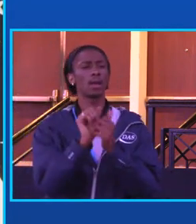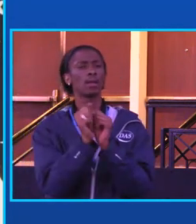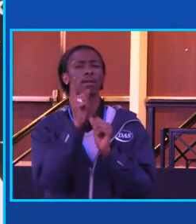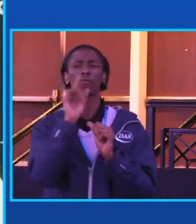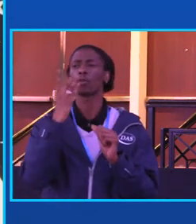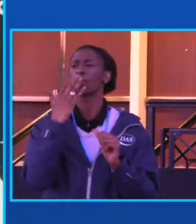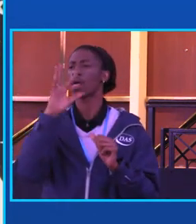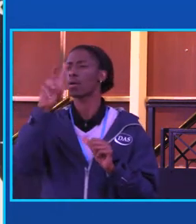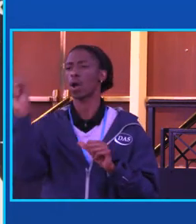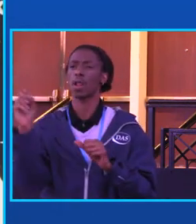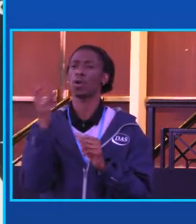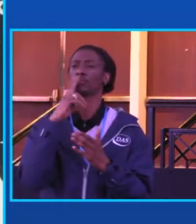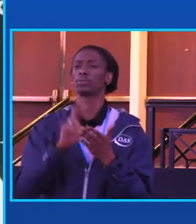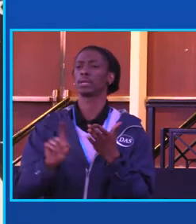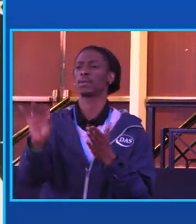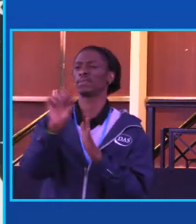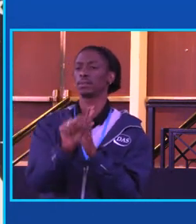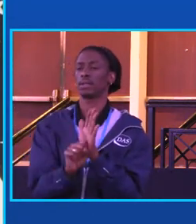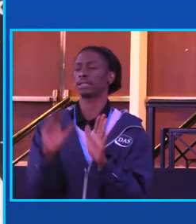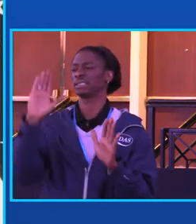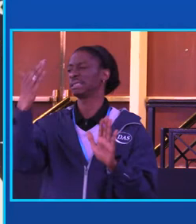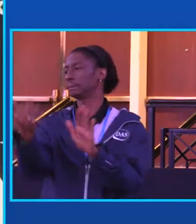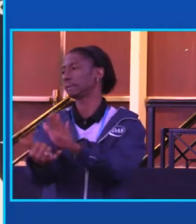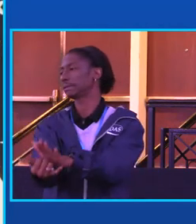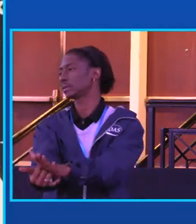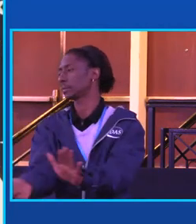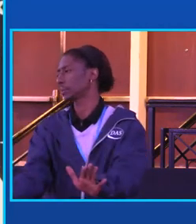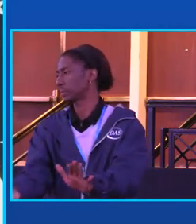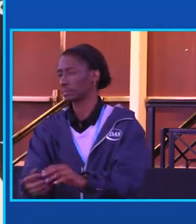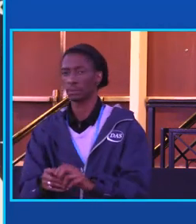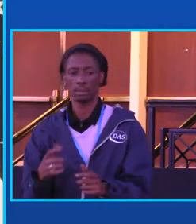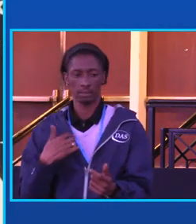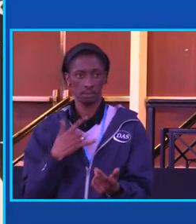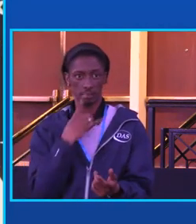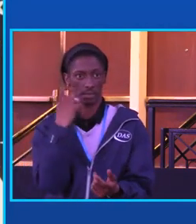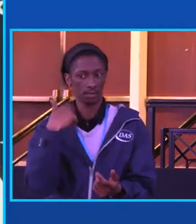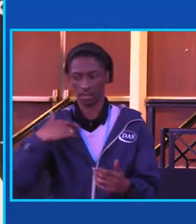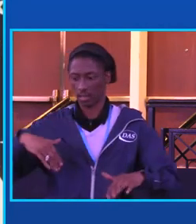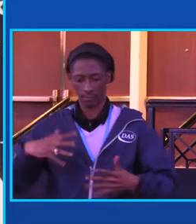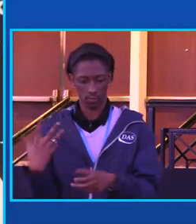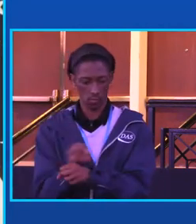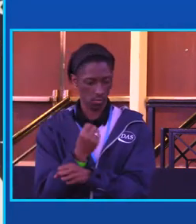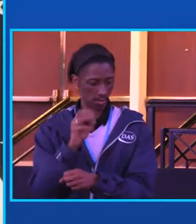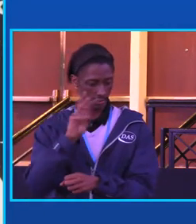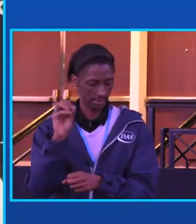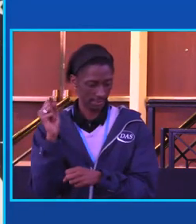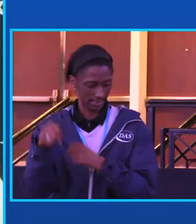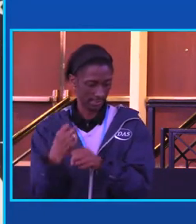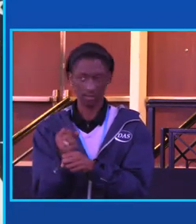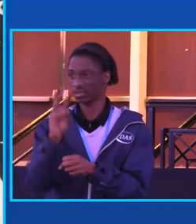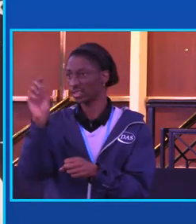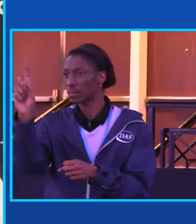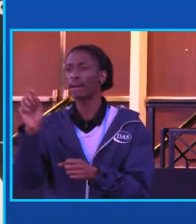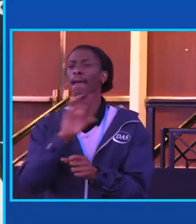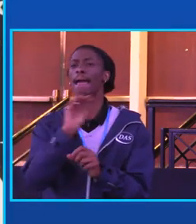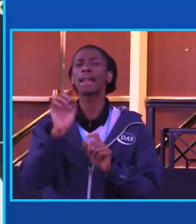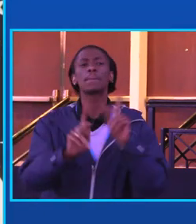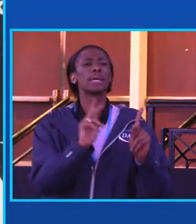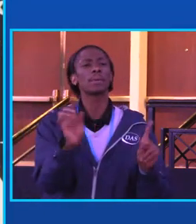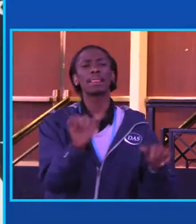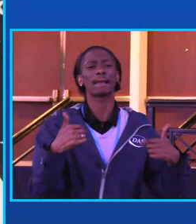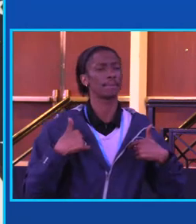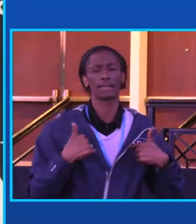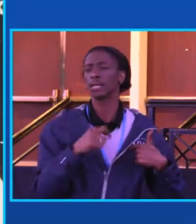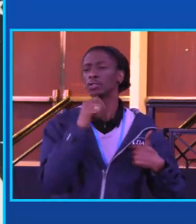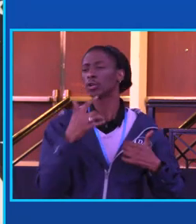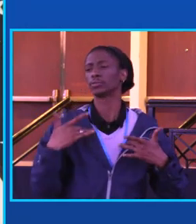seemed impossible. A Democrat hadn't won in 60 years. And you know, folks like me don't tend to run